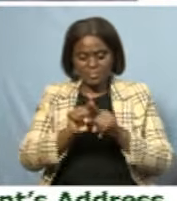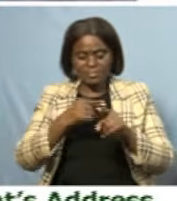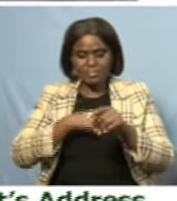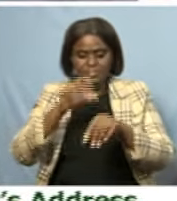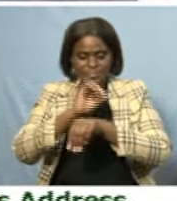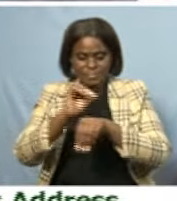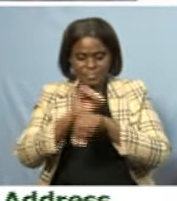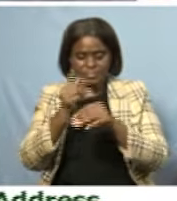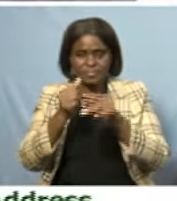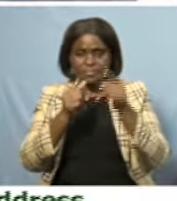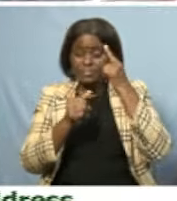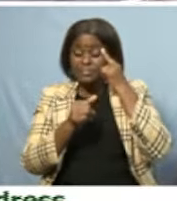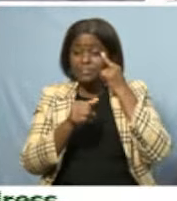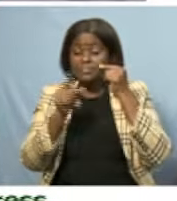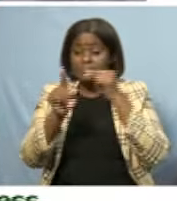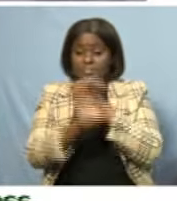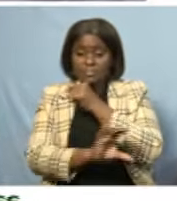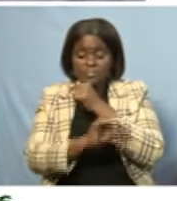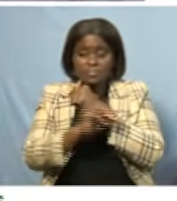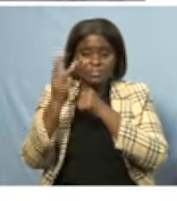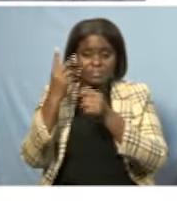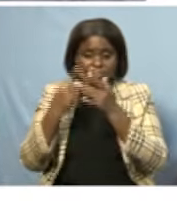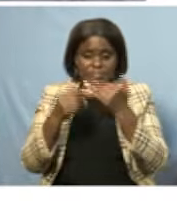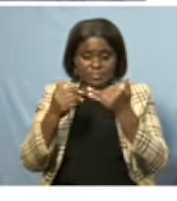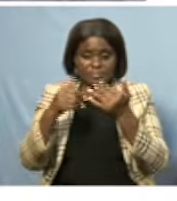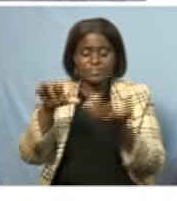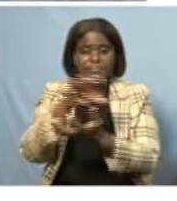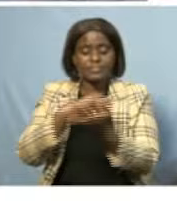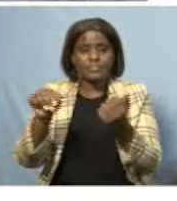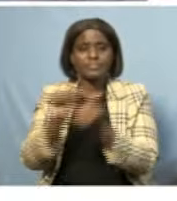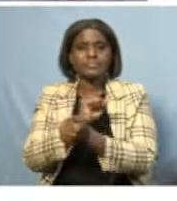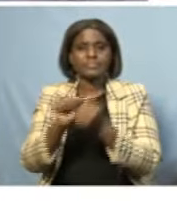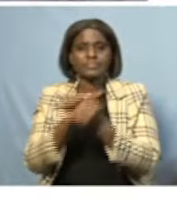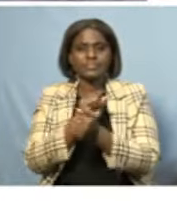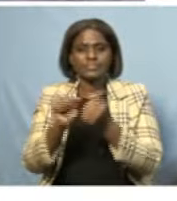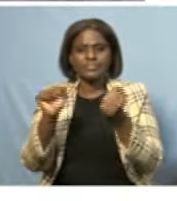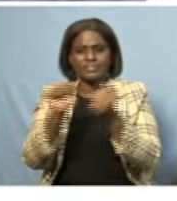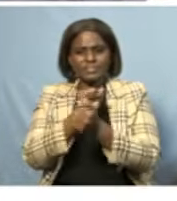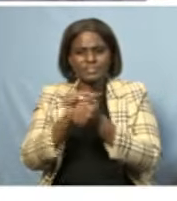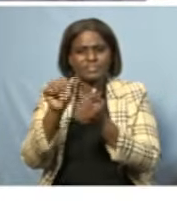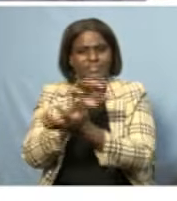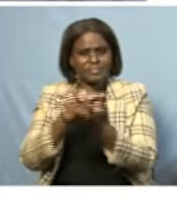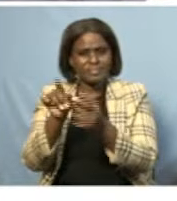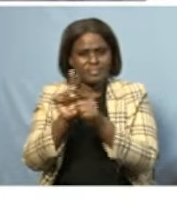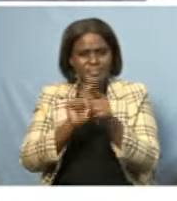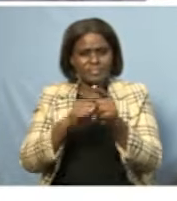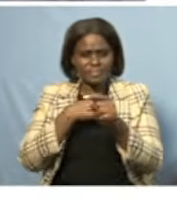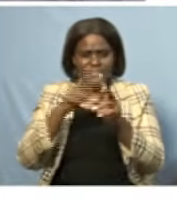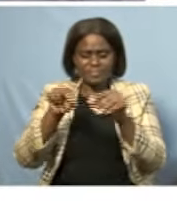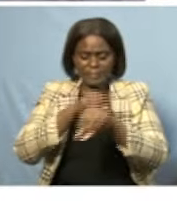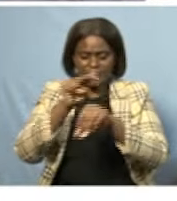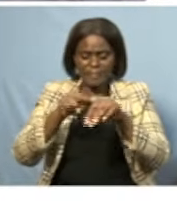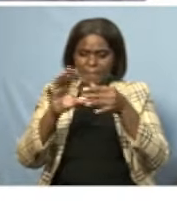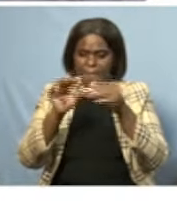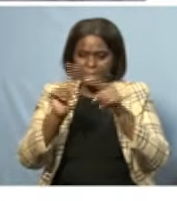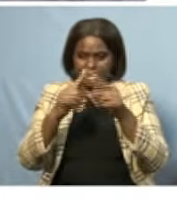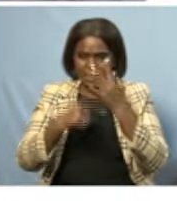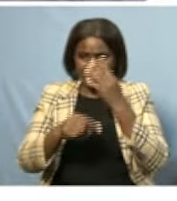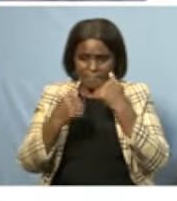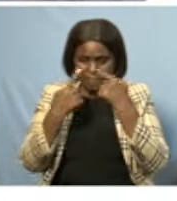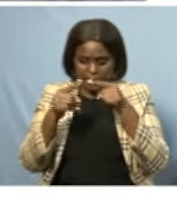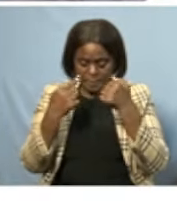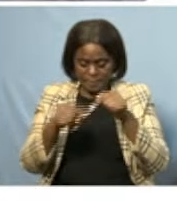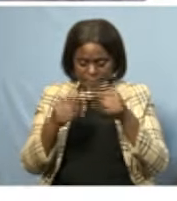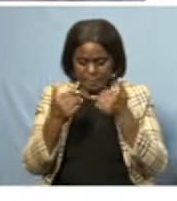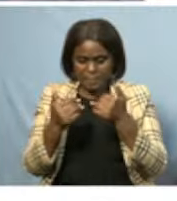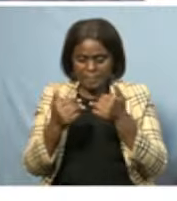this for granted. The country was getting destroyed, distorted. There was no national unity. But look at what is